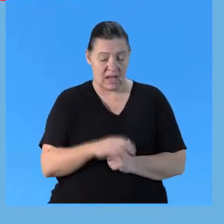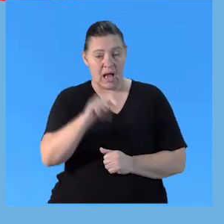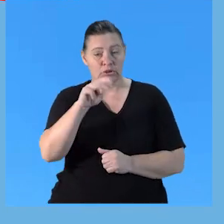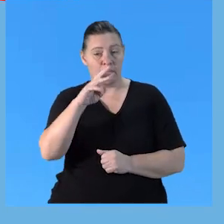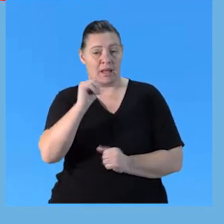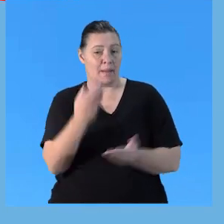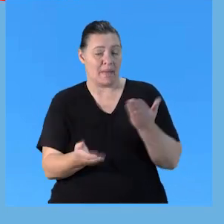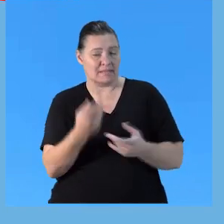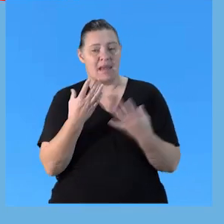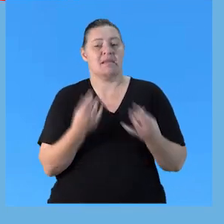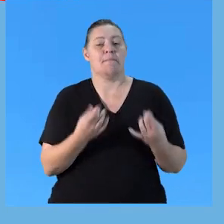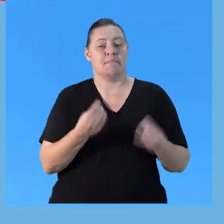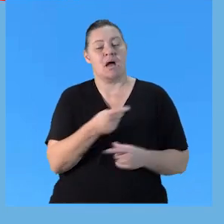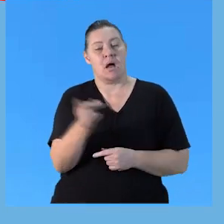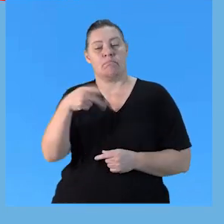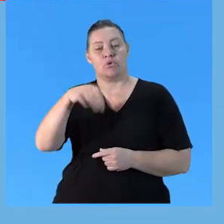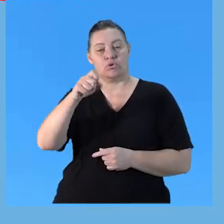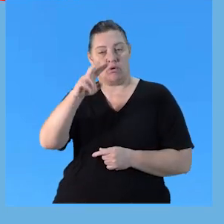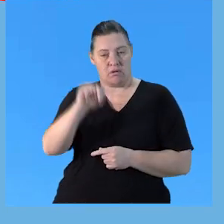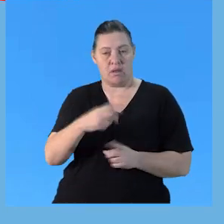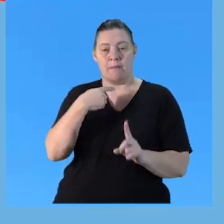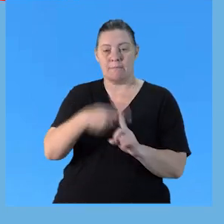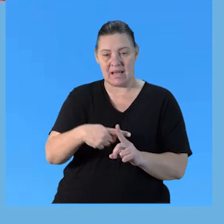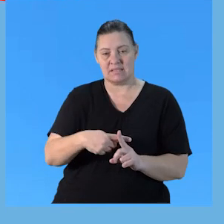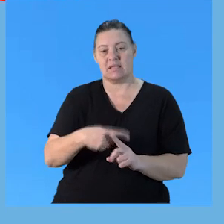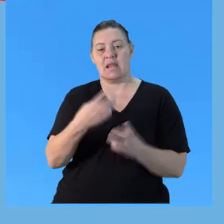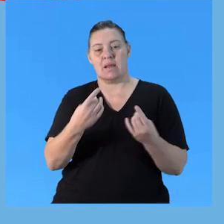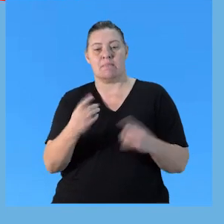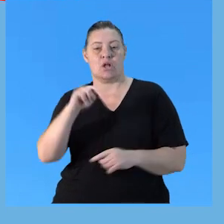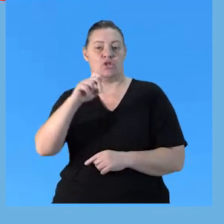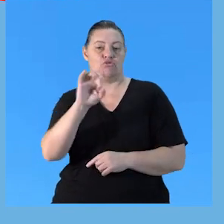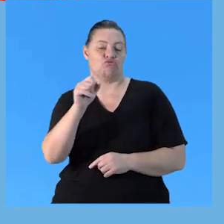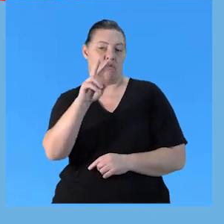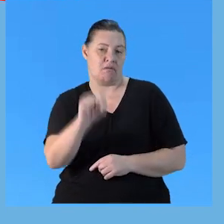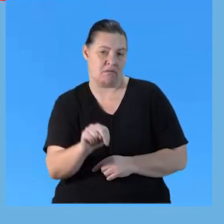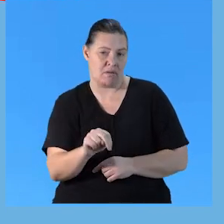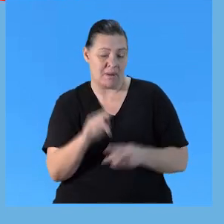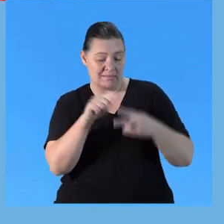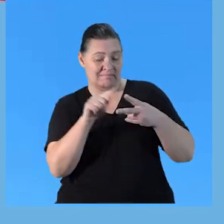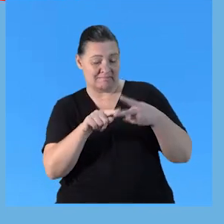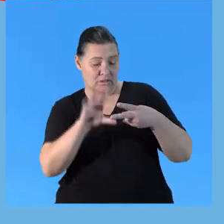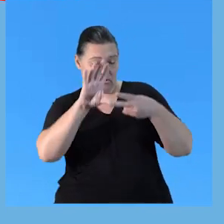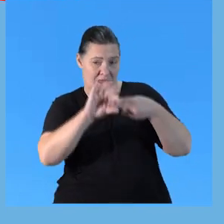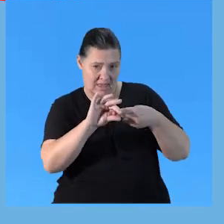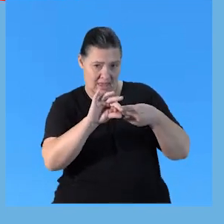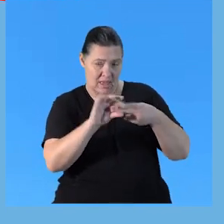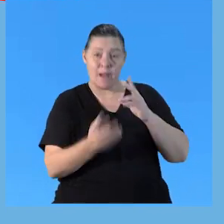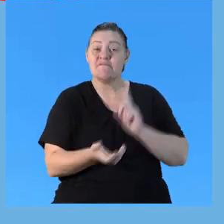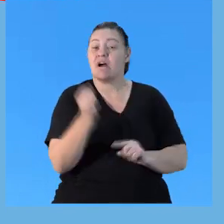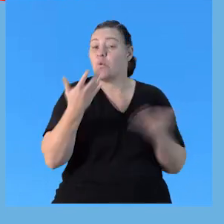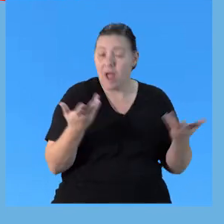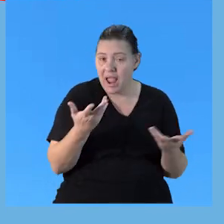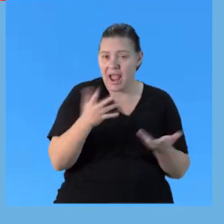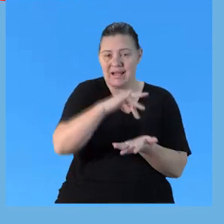are conducting wires made out of metal? The conducting wires, why can't you make these conducting wires out of a